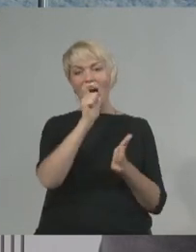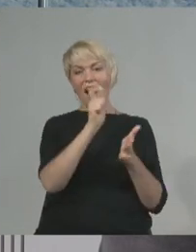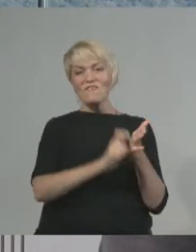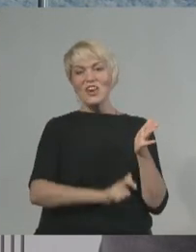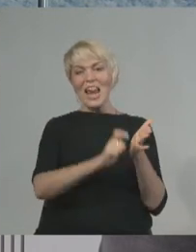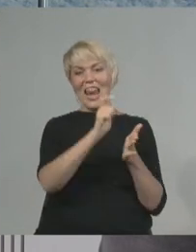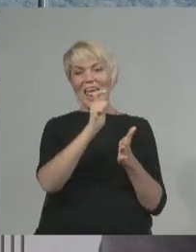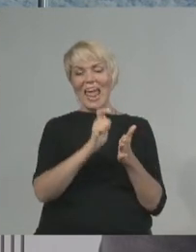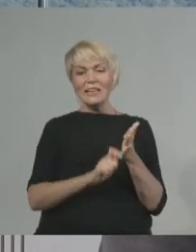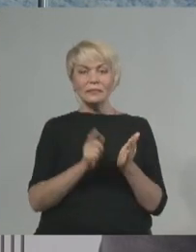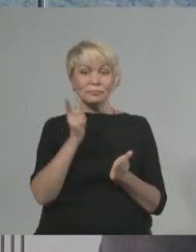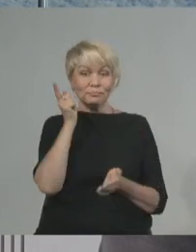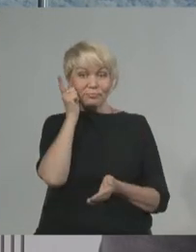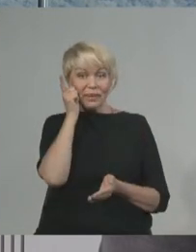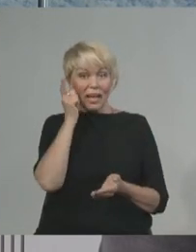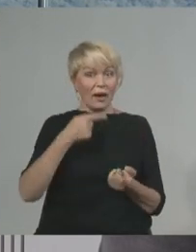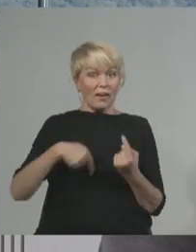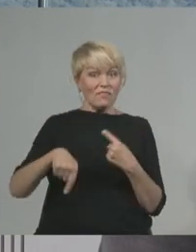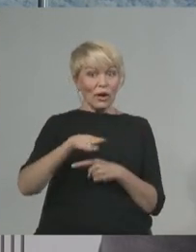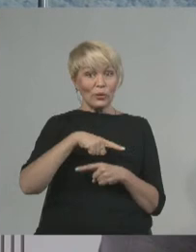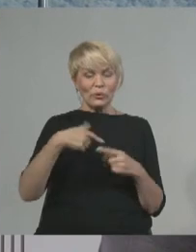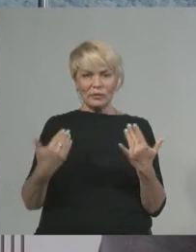in our news feed